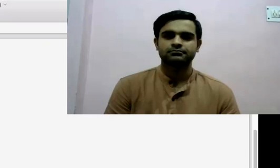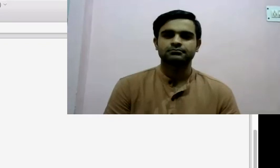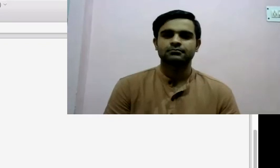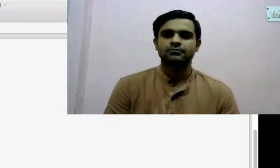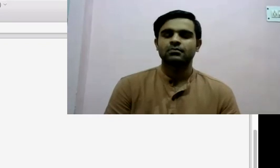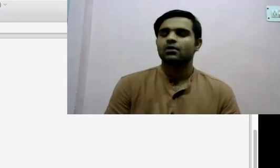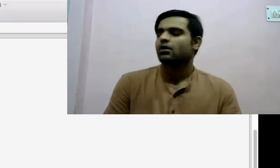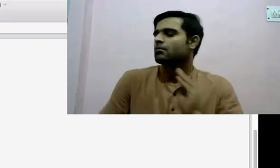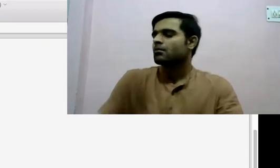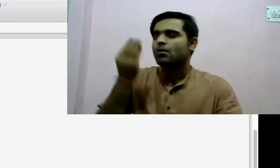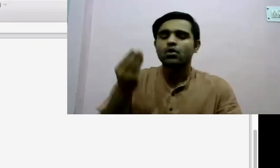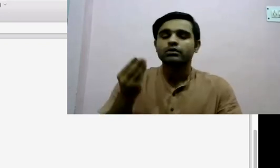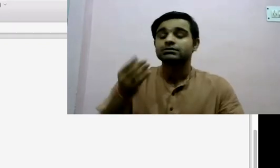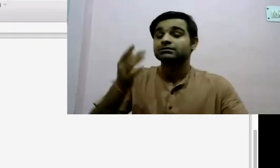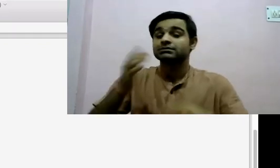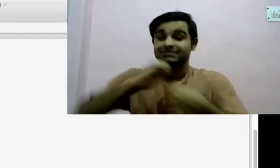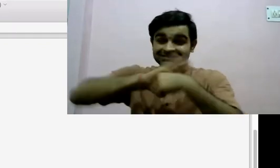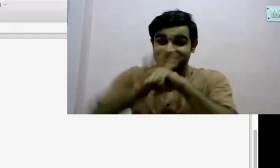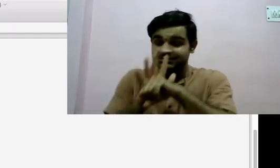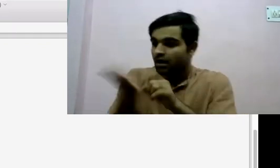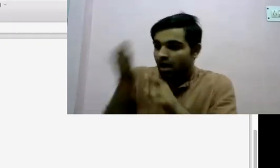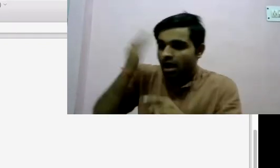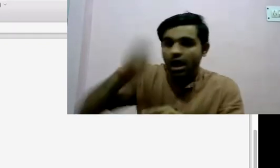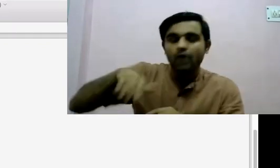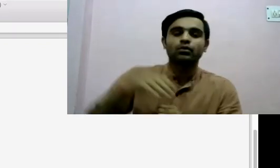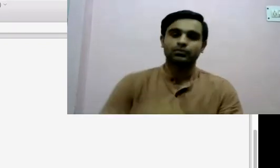The most common symptoms are